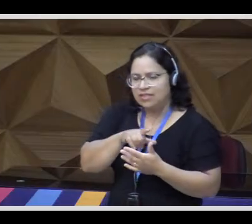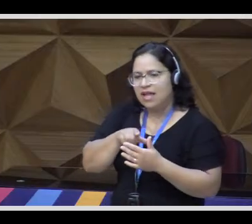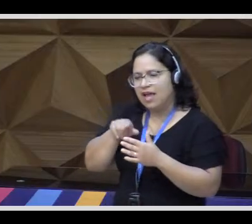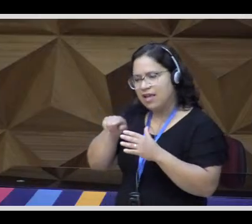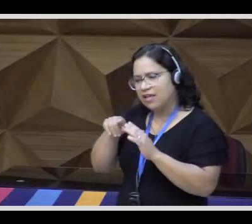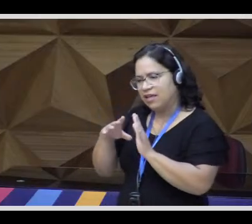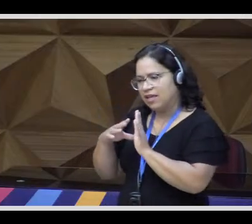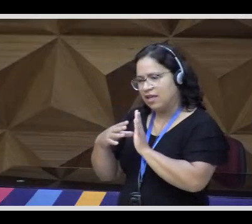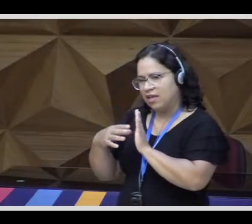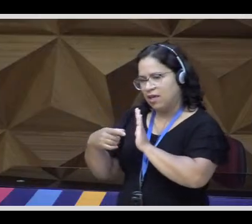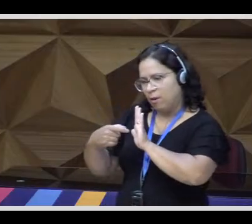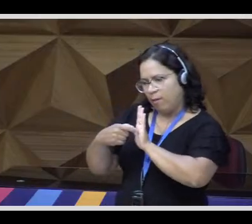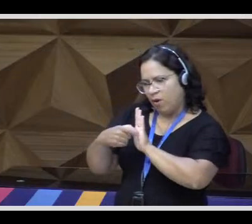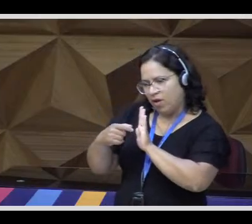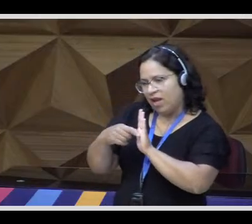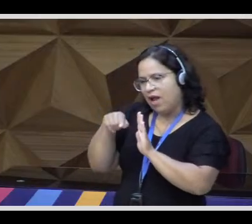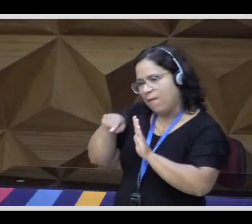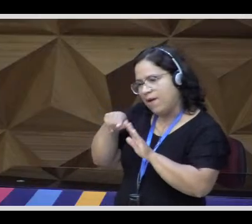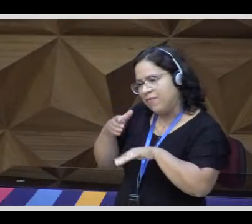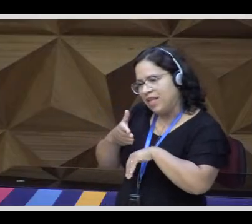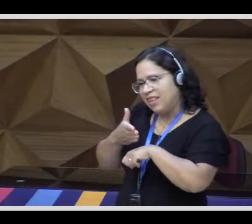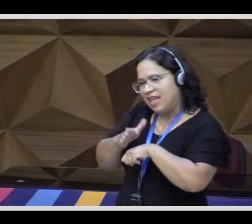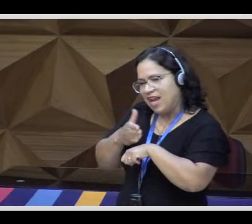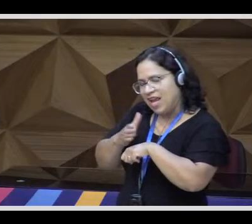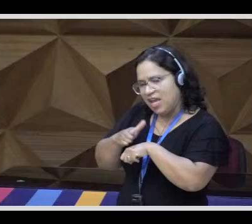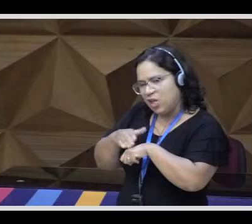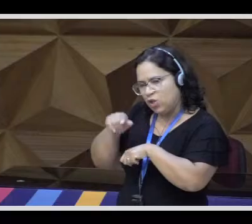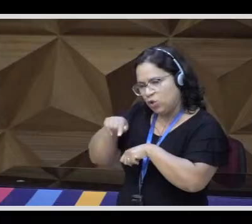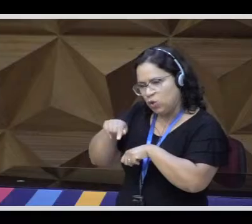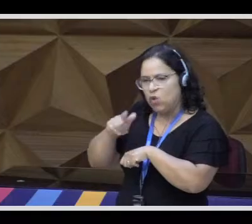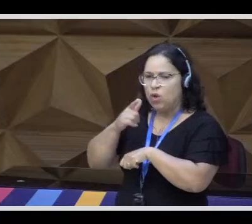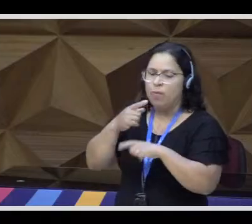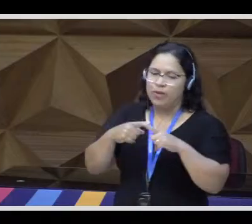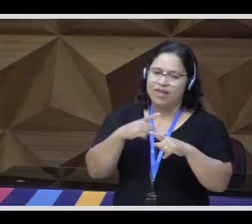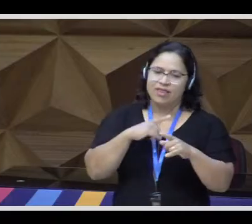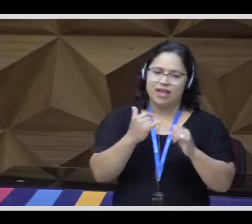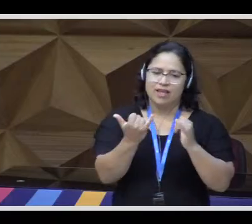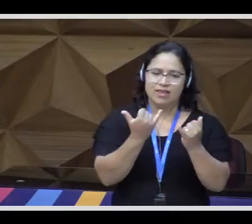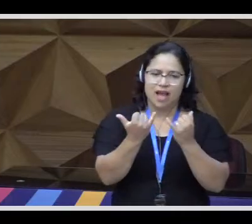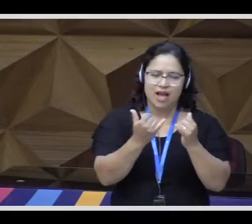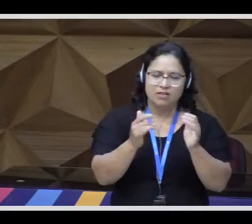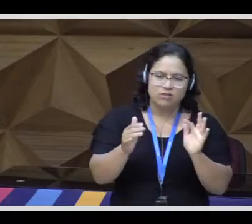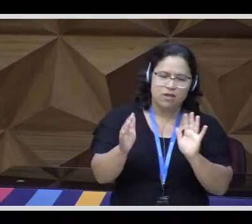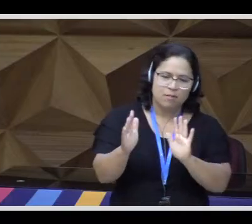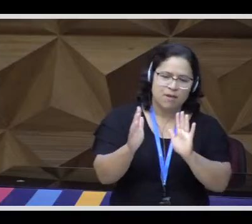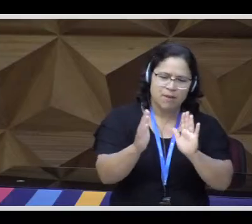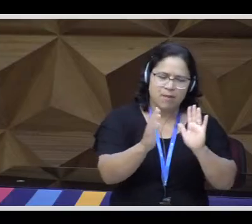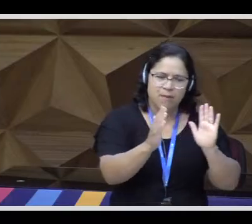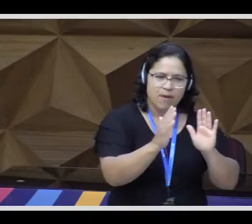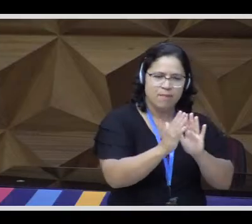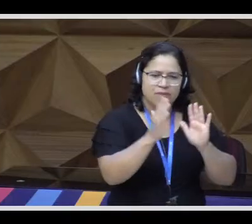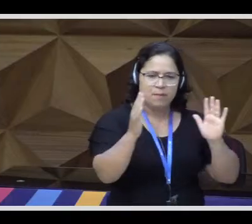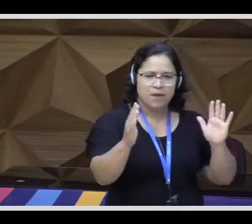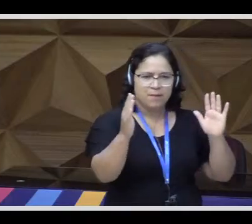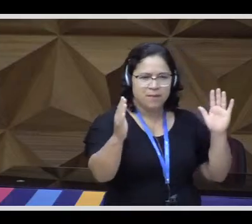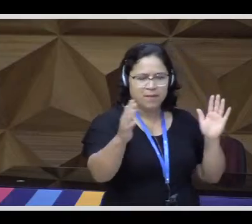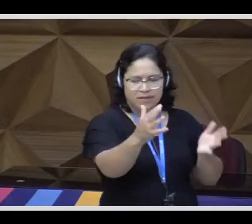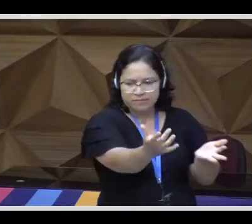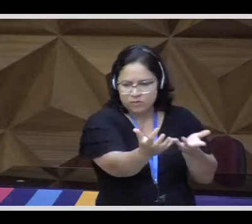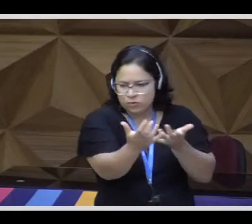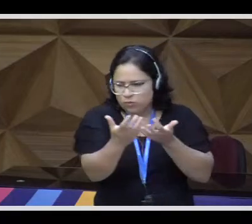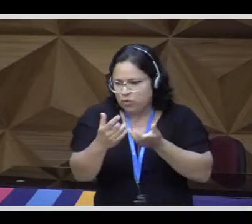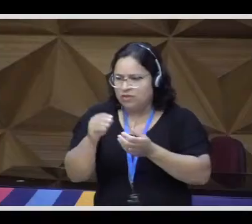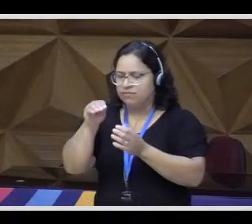moments. And we run a bunch of simulations to ask our model to give us the